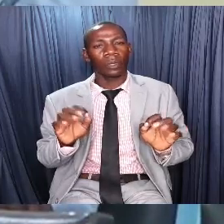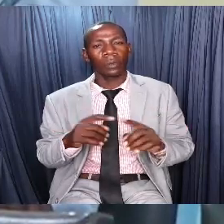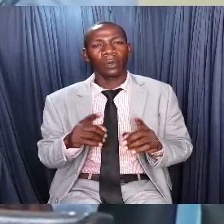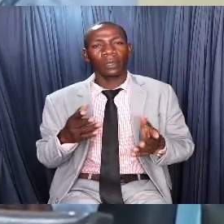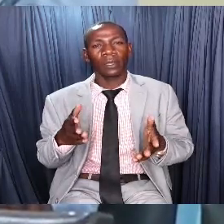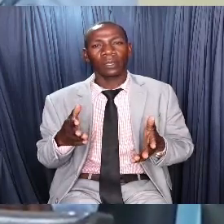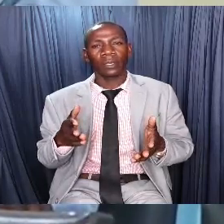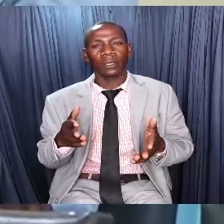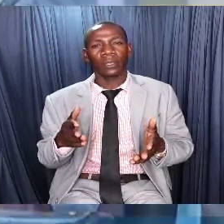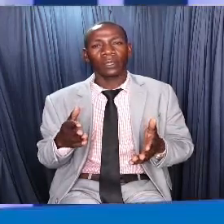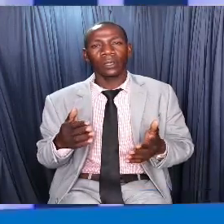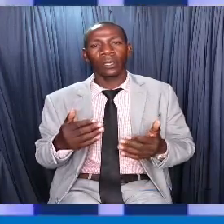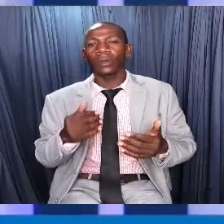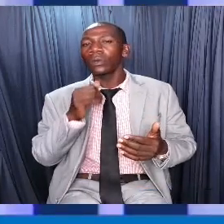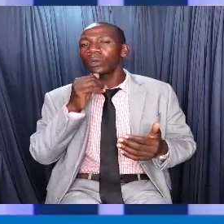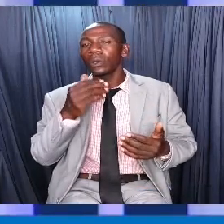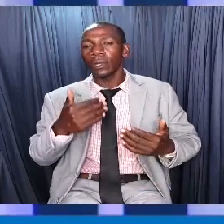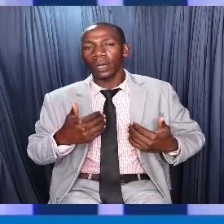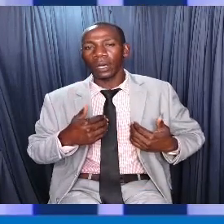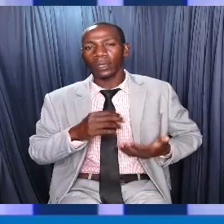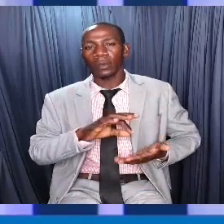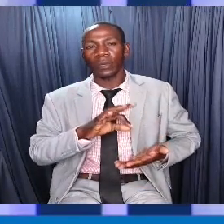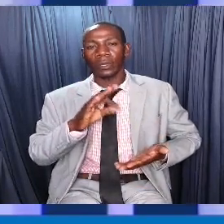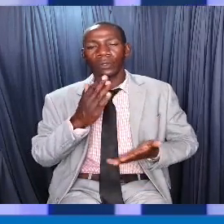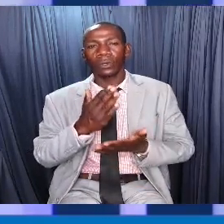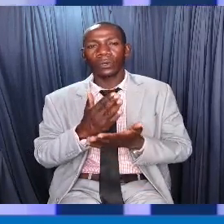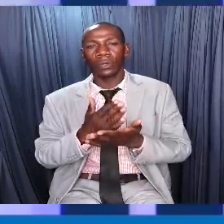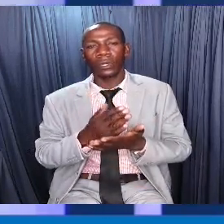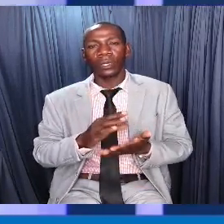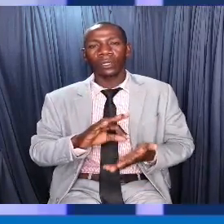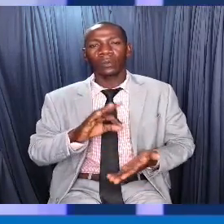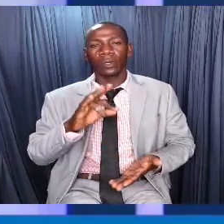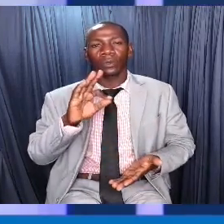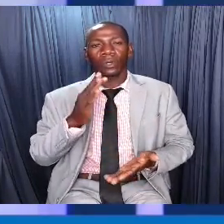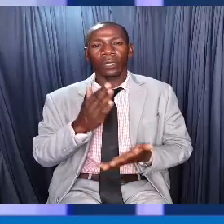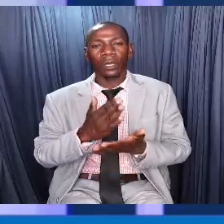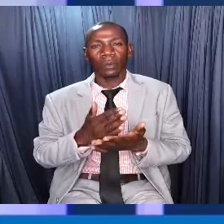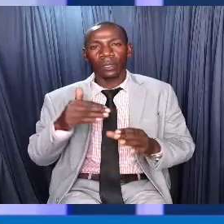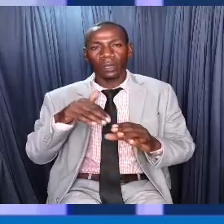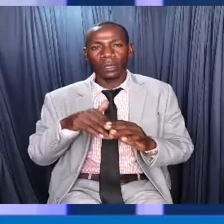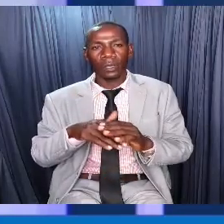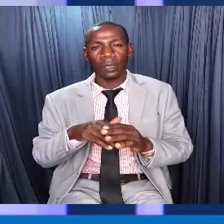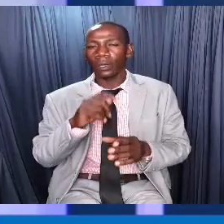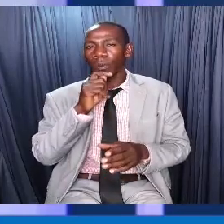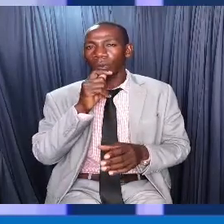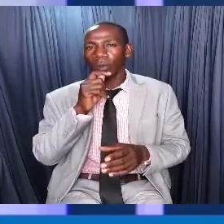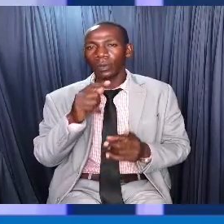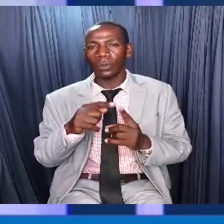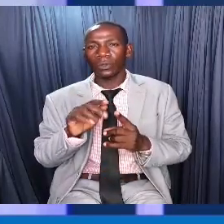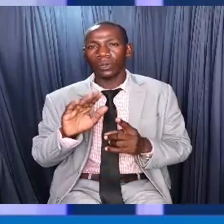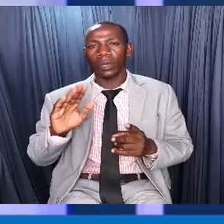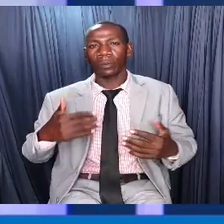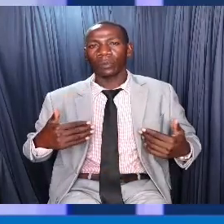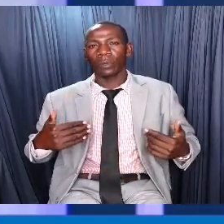hapo. But in that point. Alikuwa hana roho wa kweli. He never had the true spirit. Lakini roho wa kweli alipoingia ndani yake. But when the true spirit came out. Akalishuhudia waziwazi. He